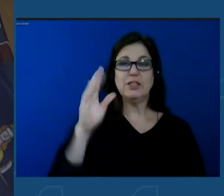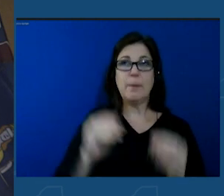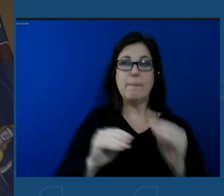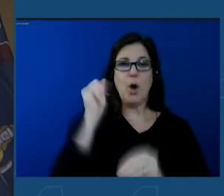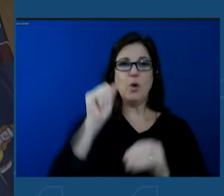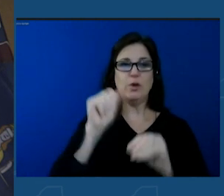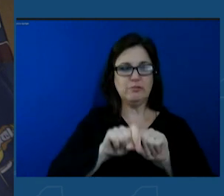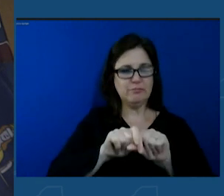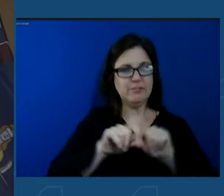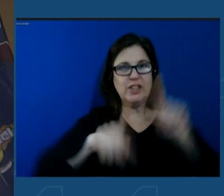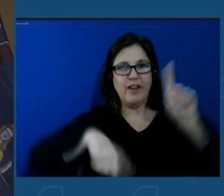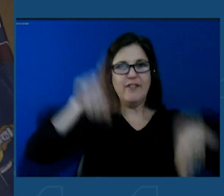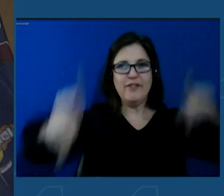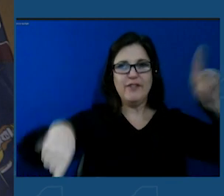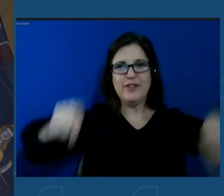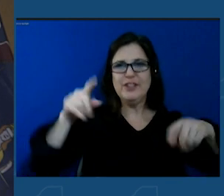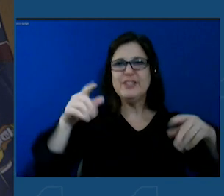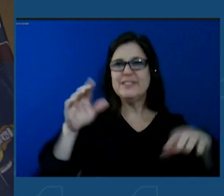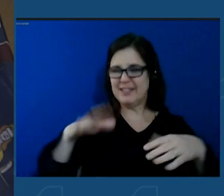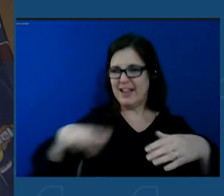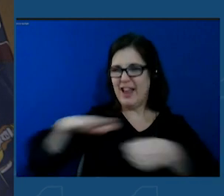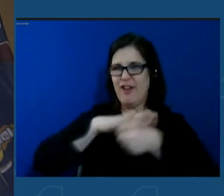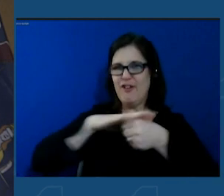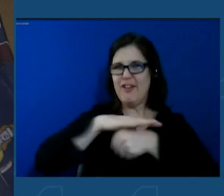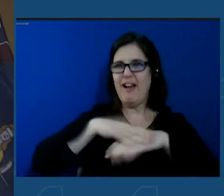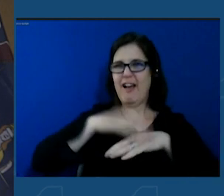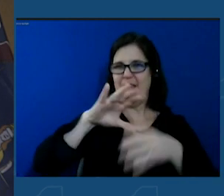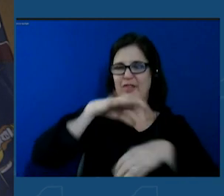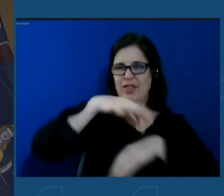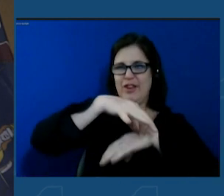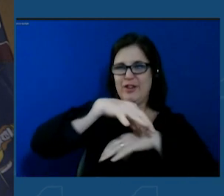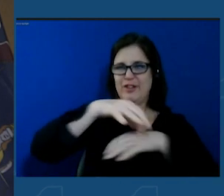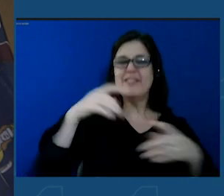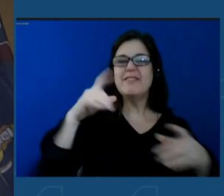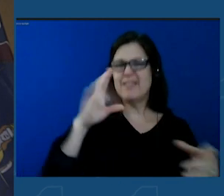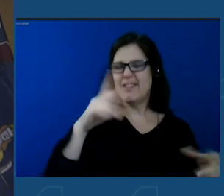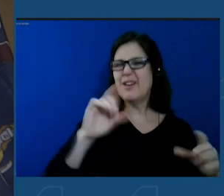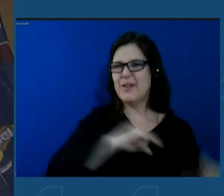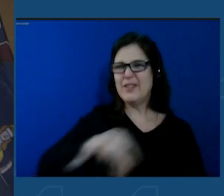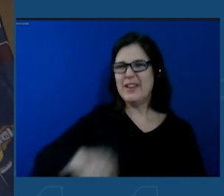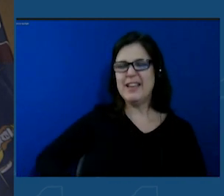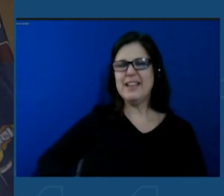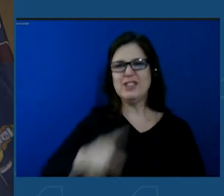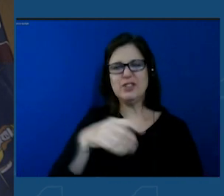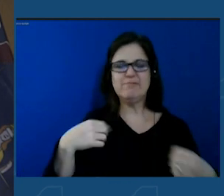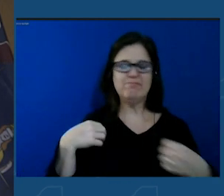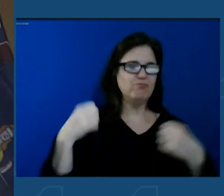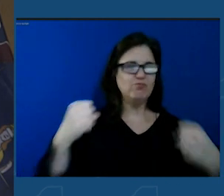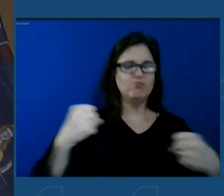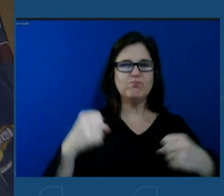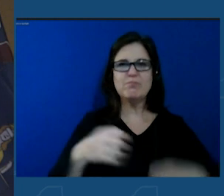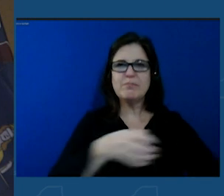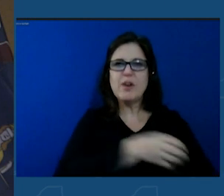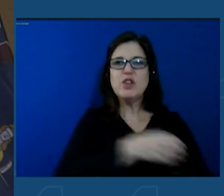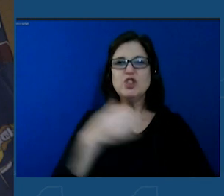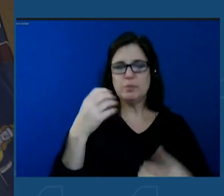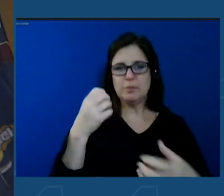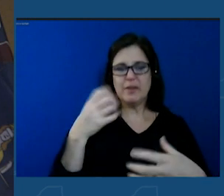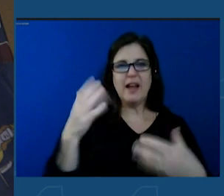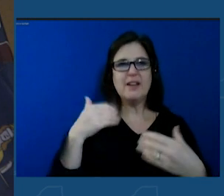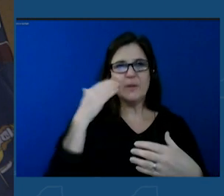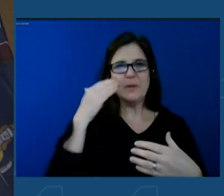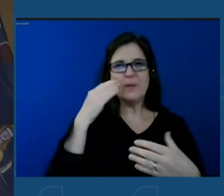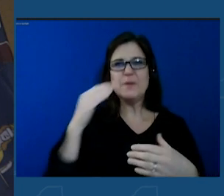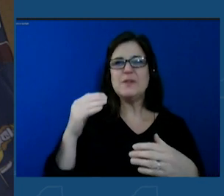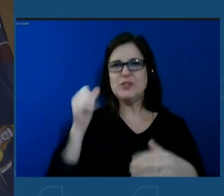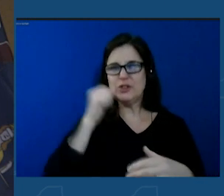fascinating. And she's a member of a group called Youth Power that makes sure that young people have the support they need and live in a community with respect